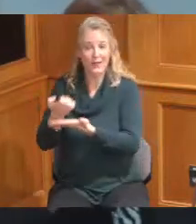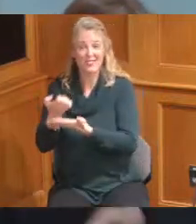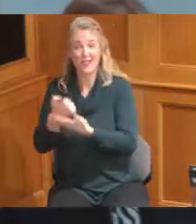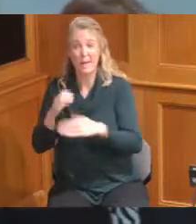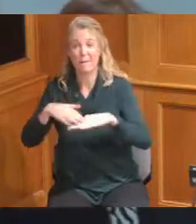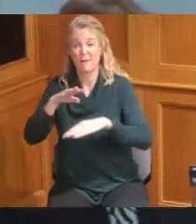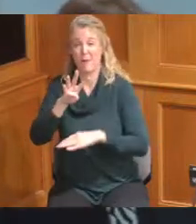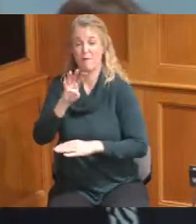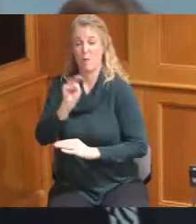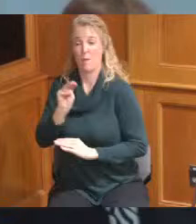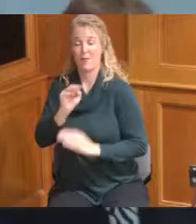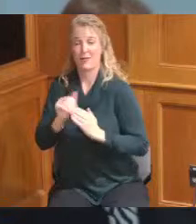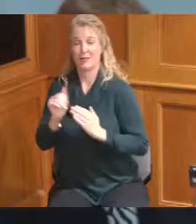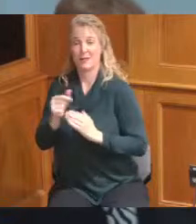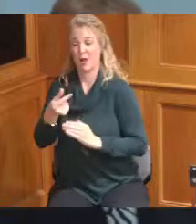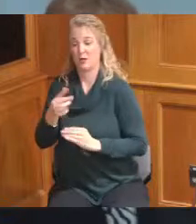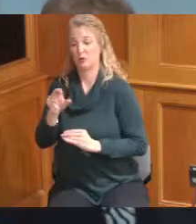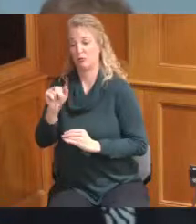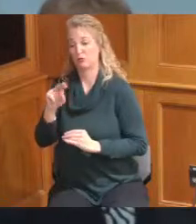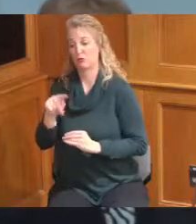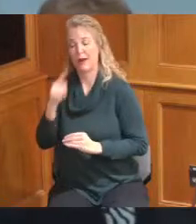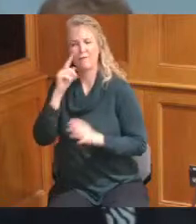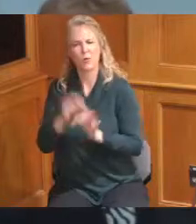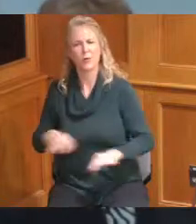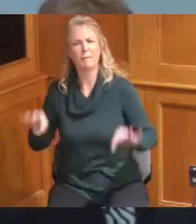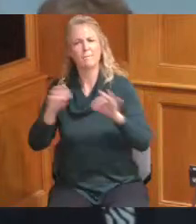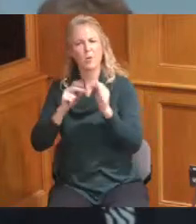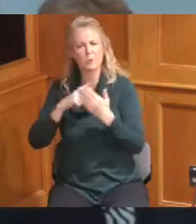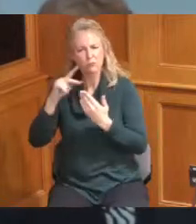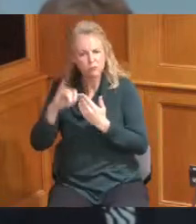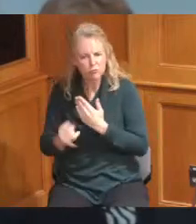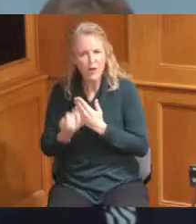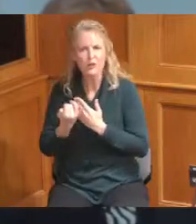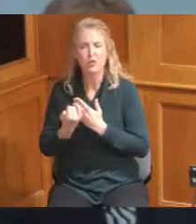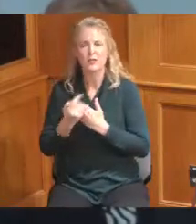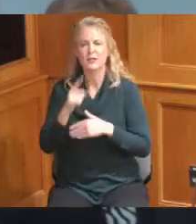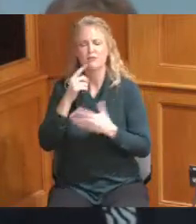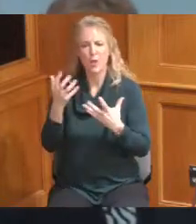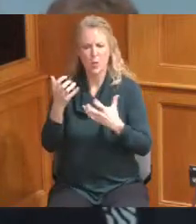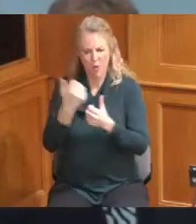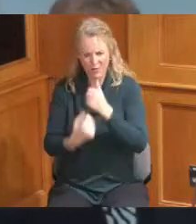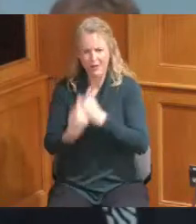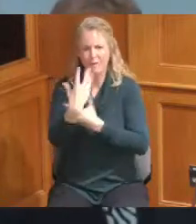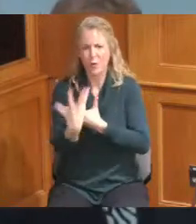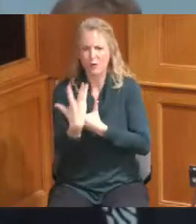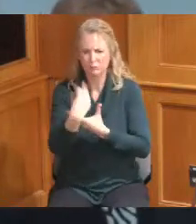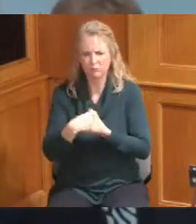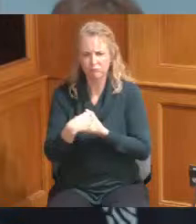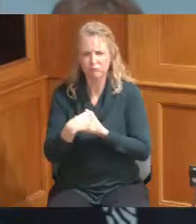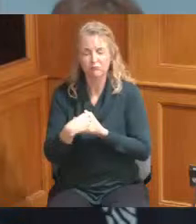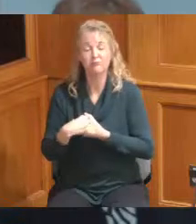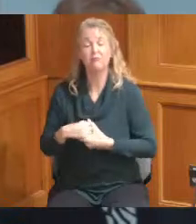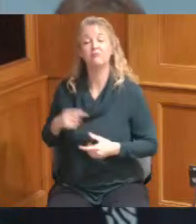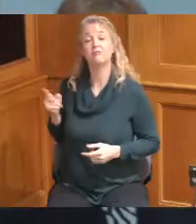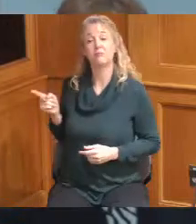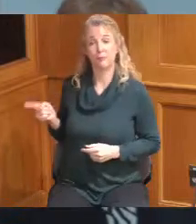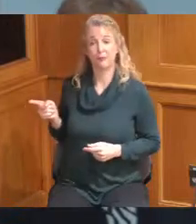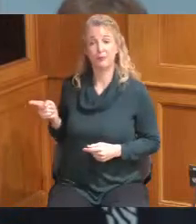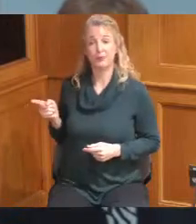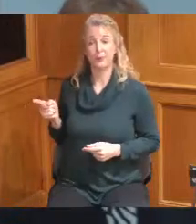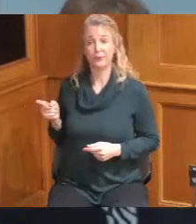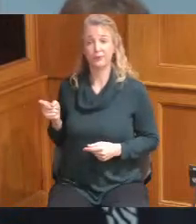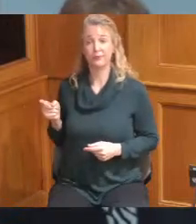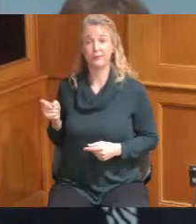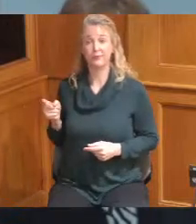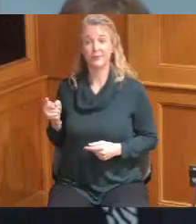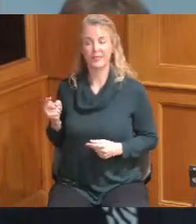million in grants for vital projects and fostering an inclusive community. Councilwoman Hoover has